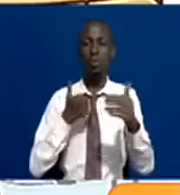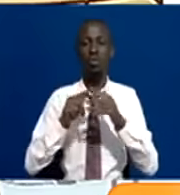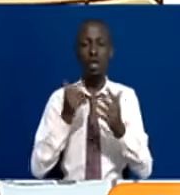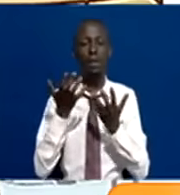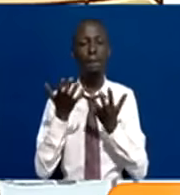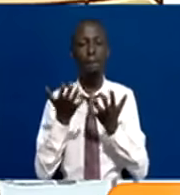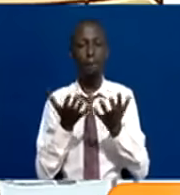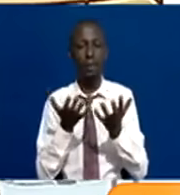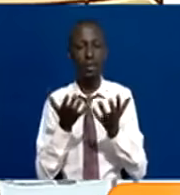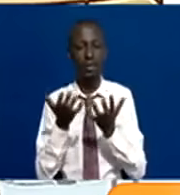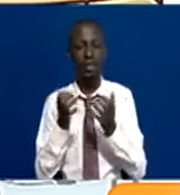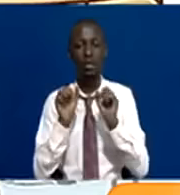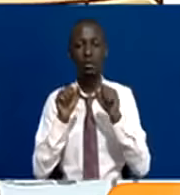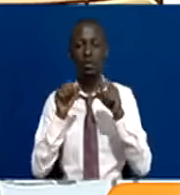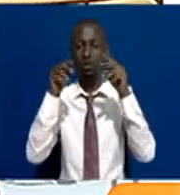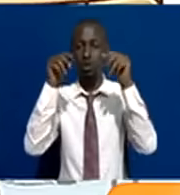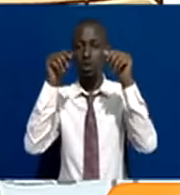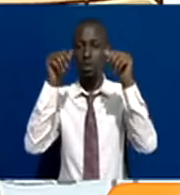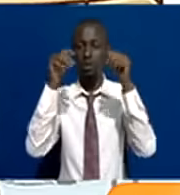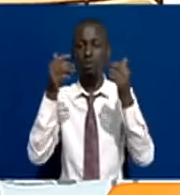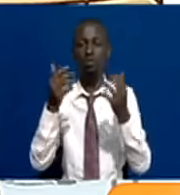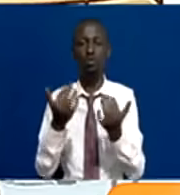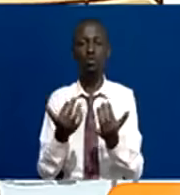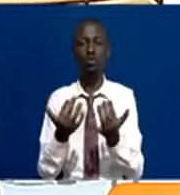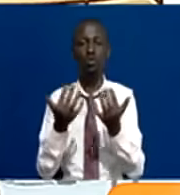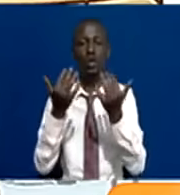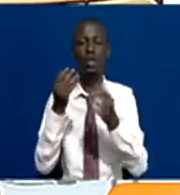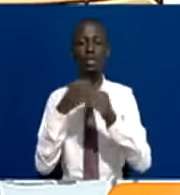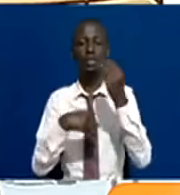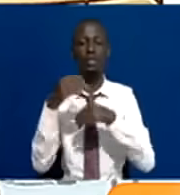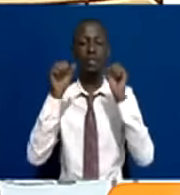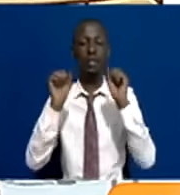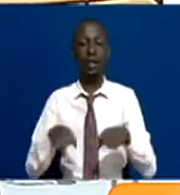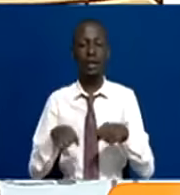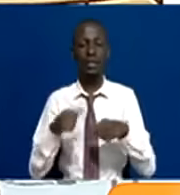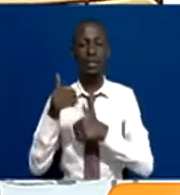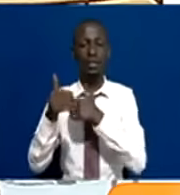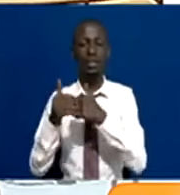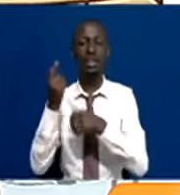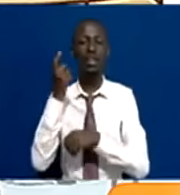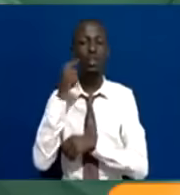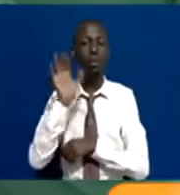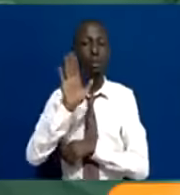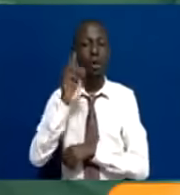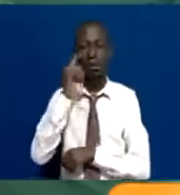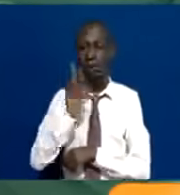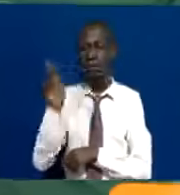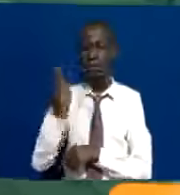and have the grass flour ready for purchase at a store near you. Take a look.